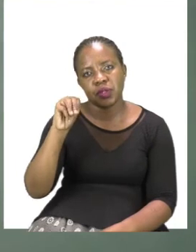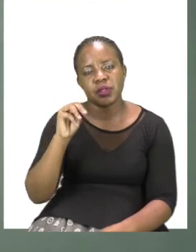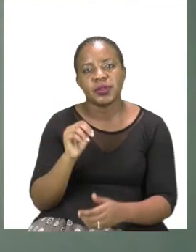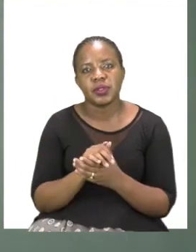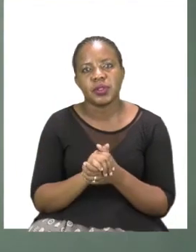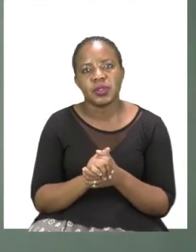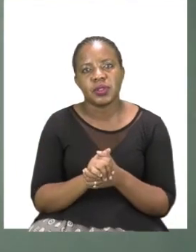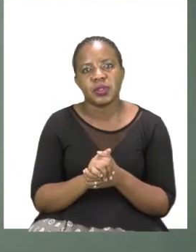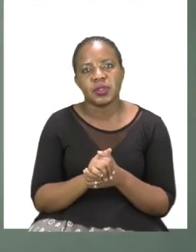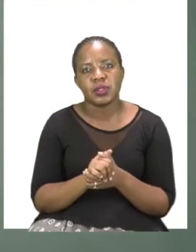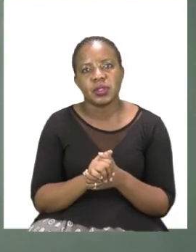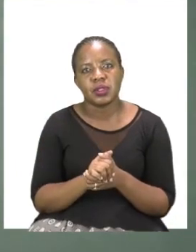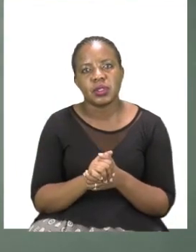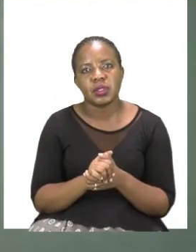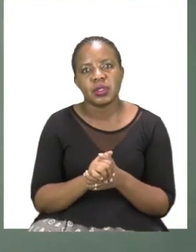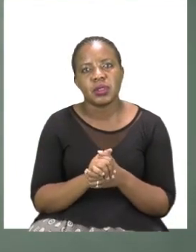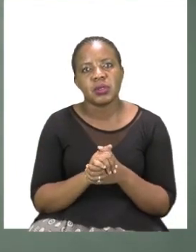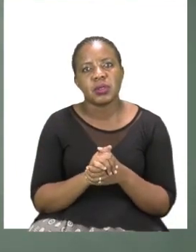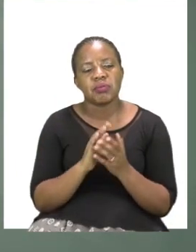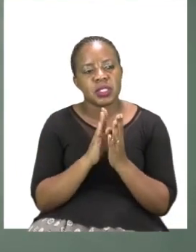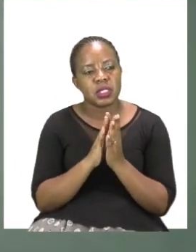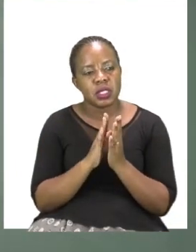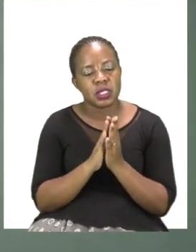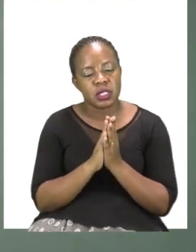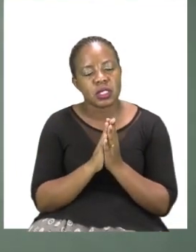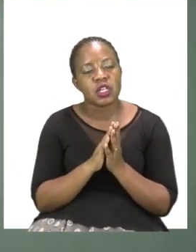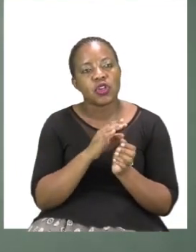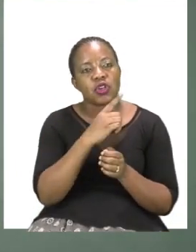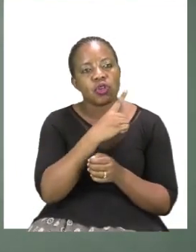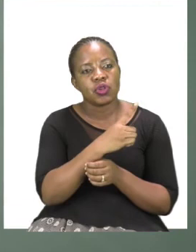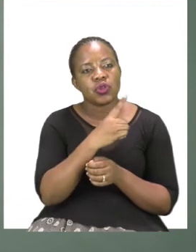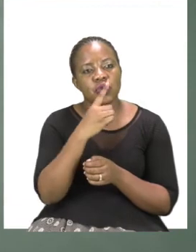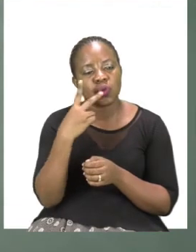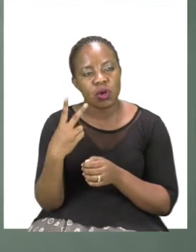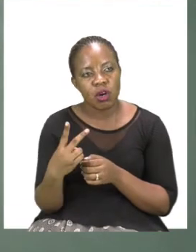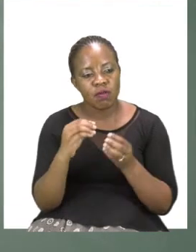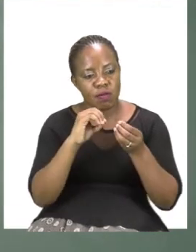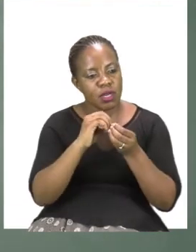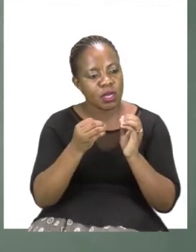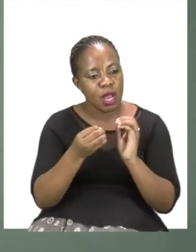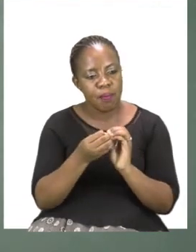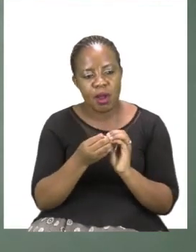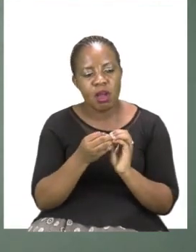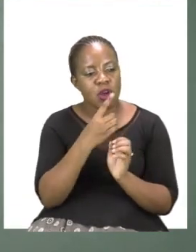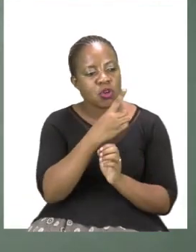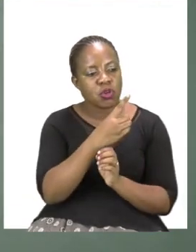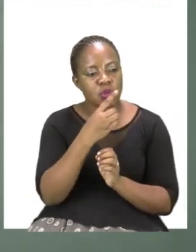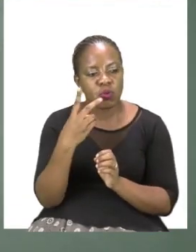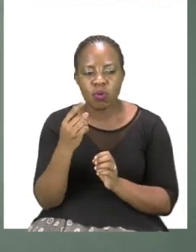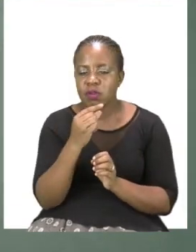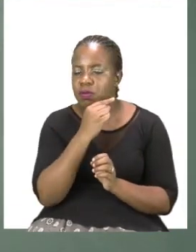write your 12 in numbers because that's how we write the date. So you can write 12.